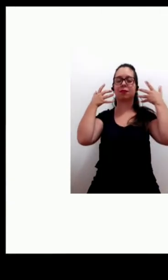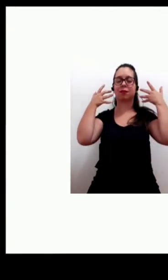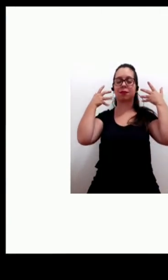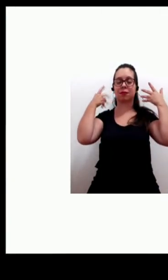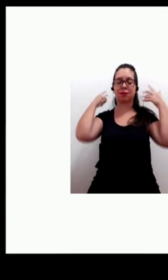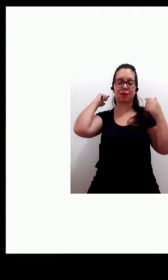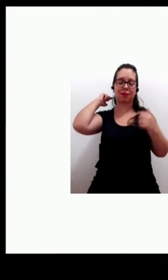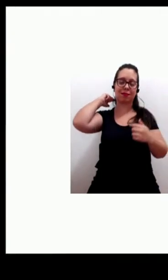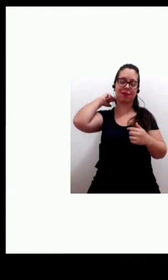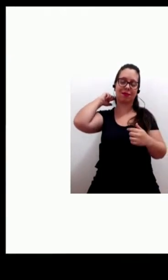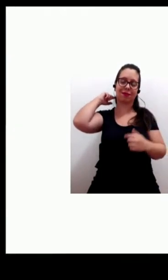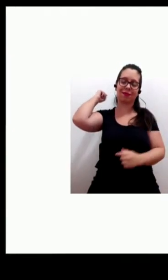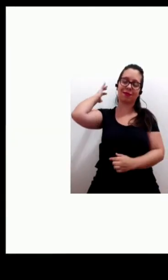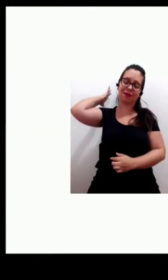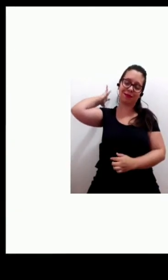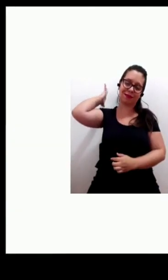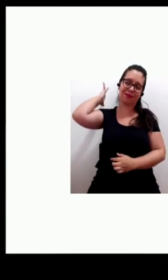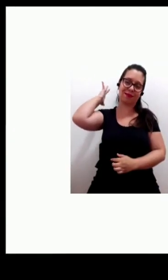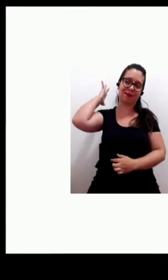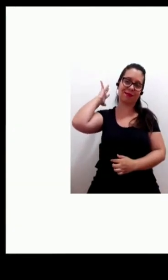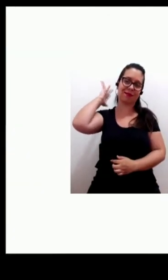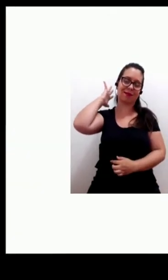here. Let's wait a bit.